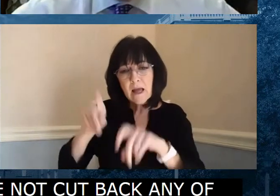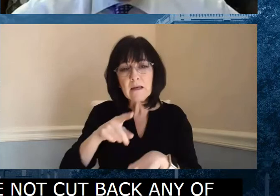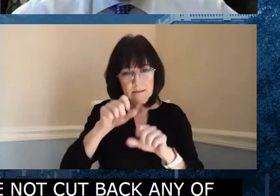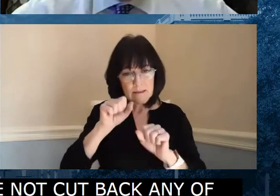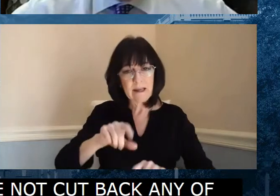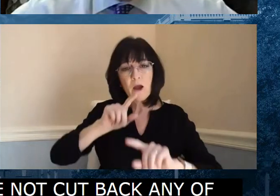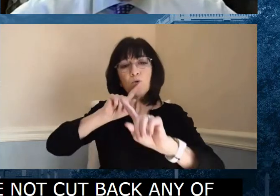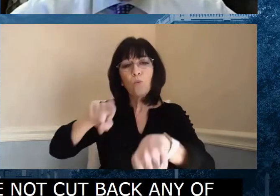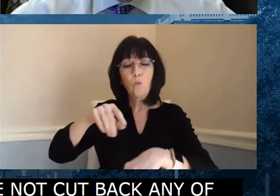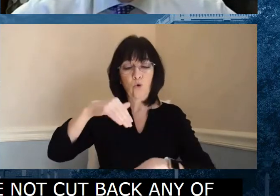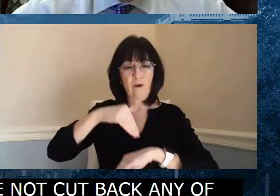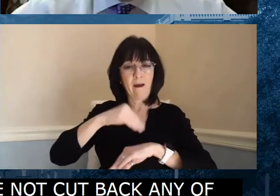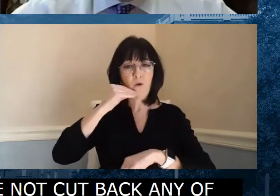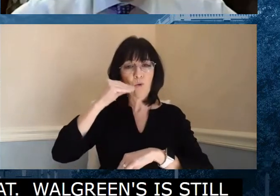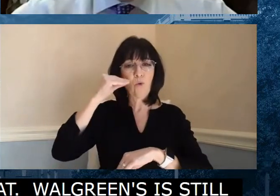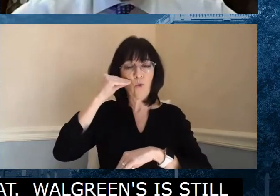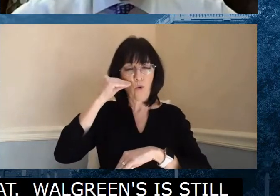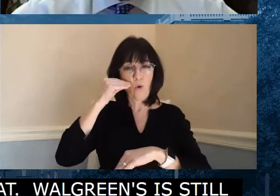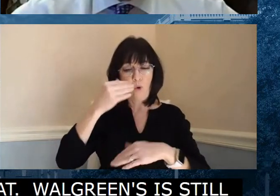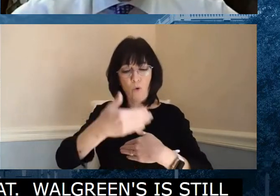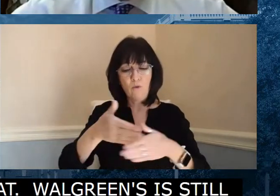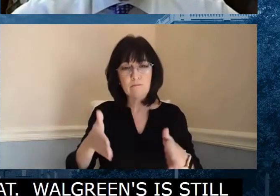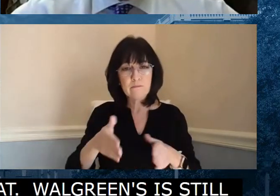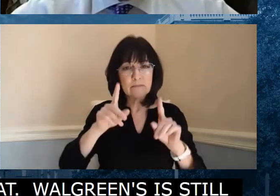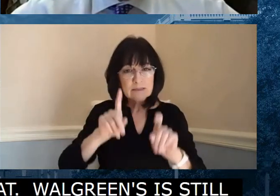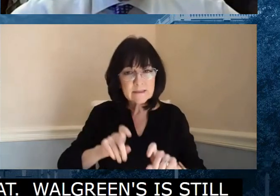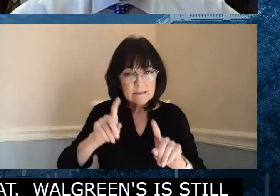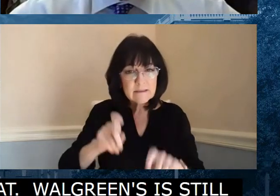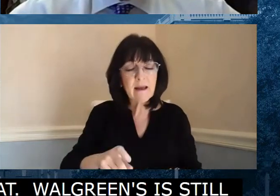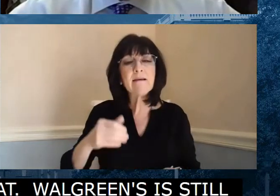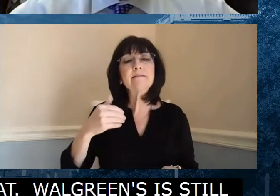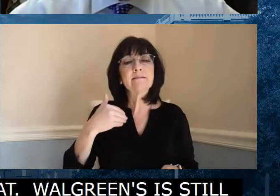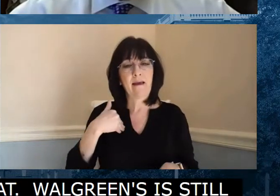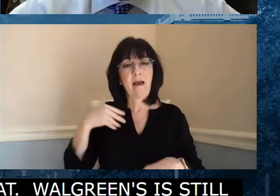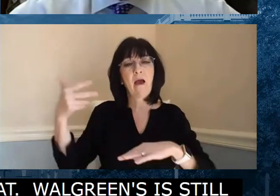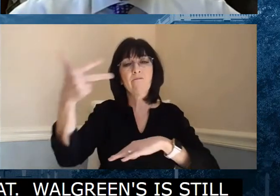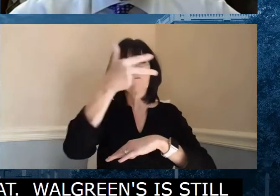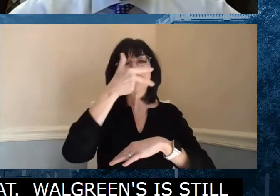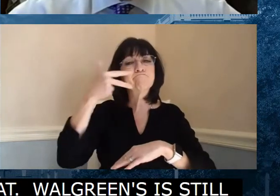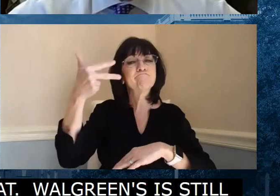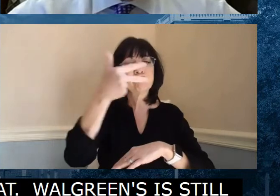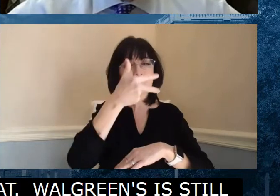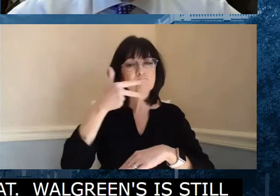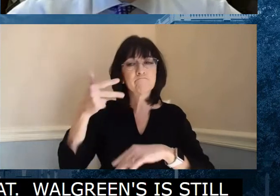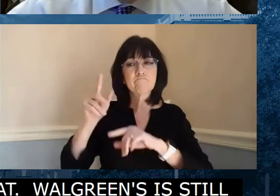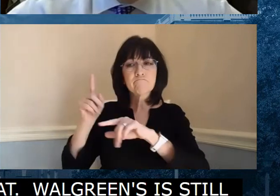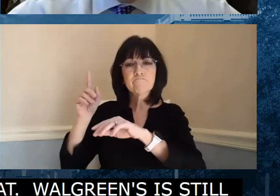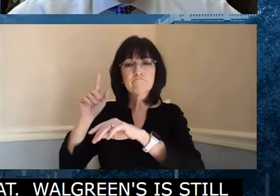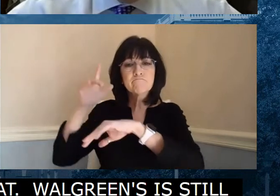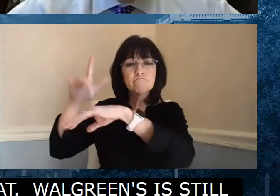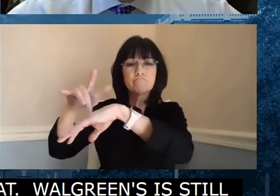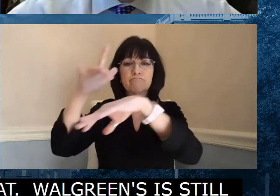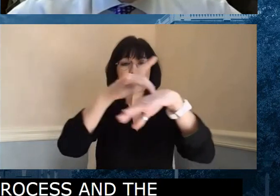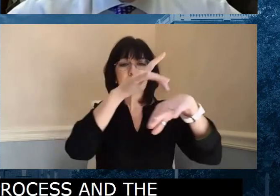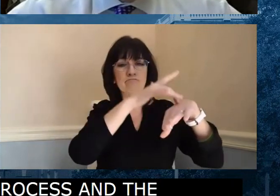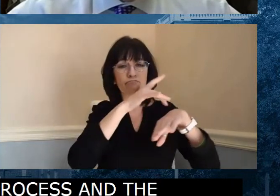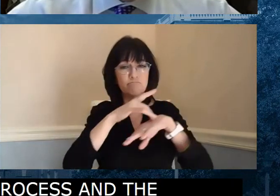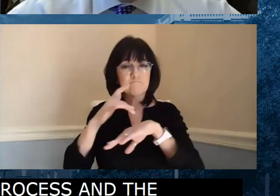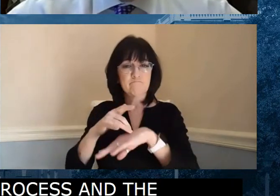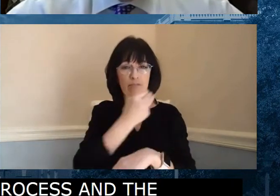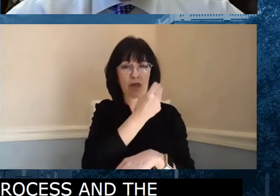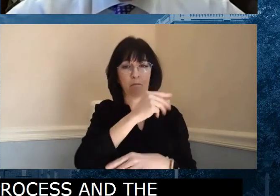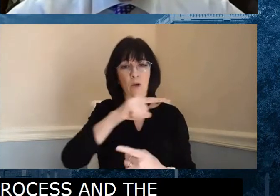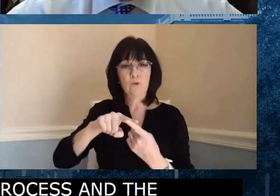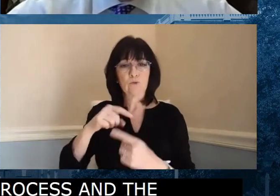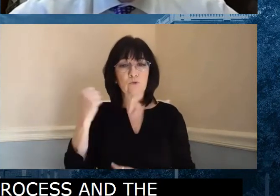website, and then we have the curative trailers that travel the state and are in all the different parts throughout Monday through Saturday. So